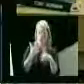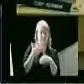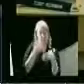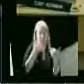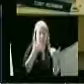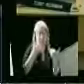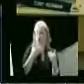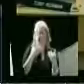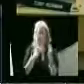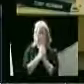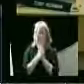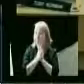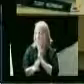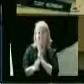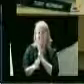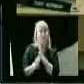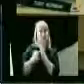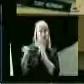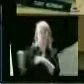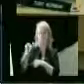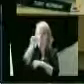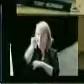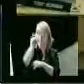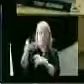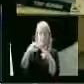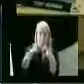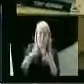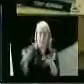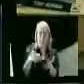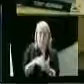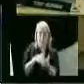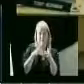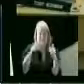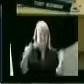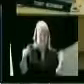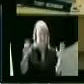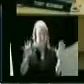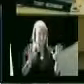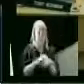standing, reinstated, so on and so forth.